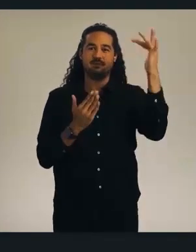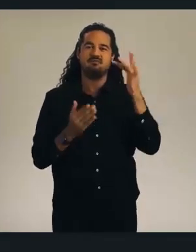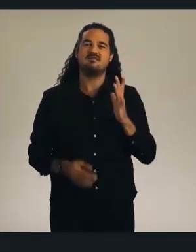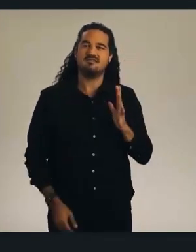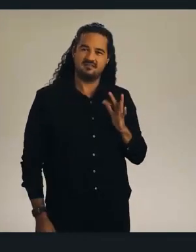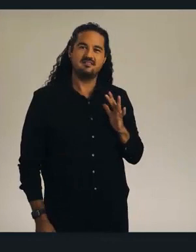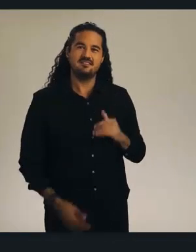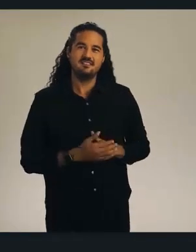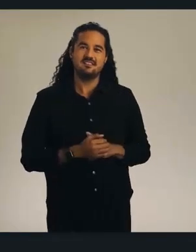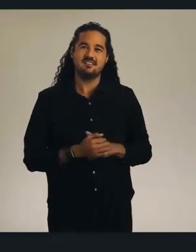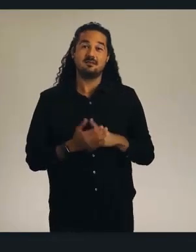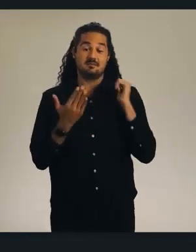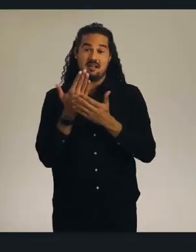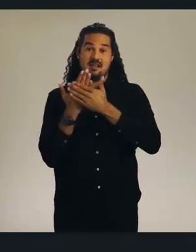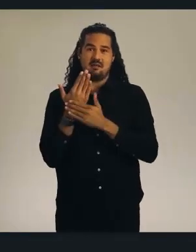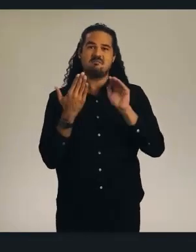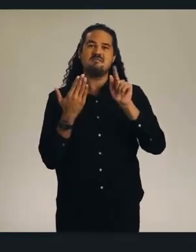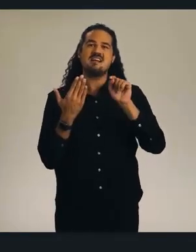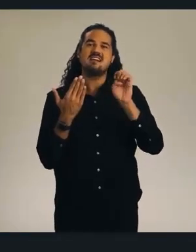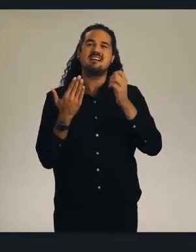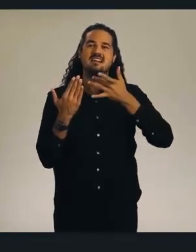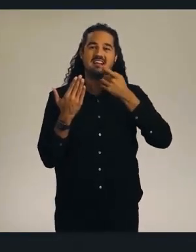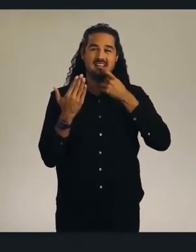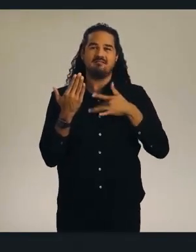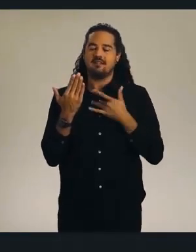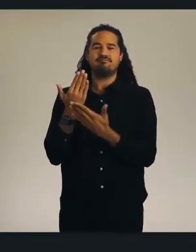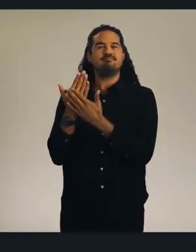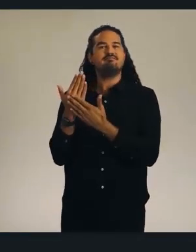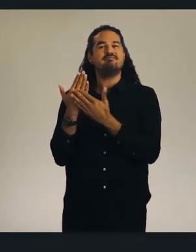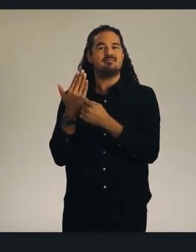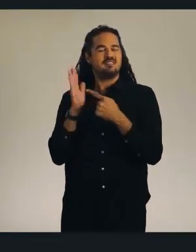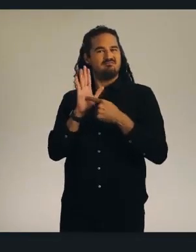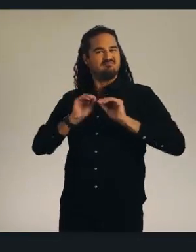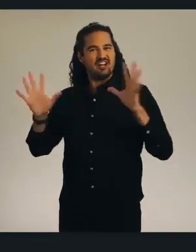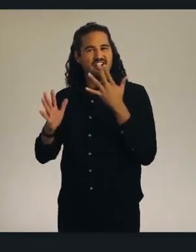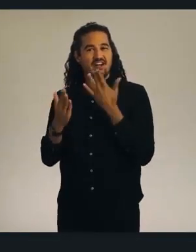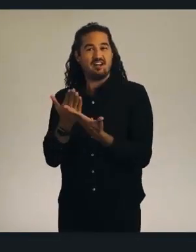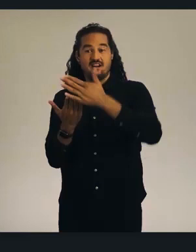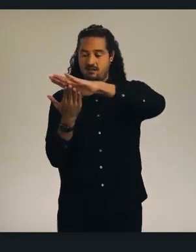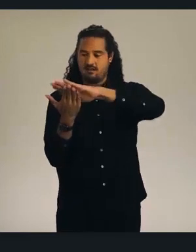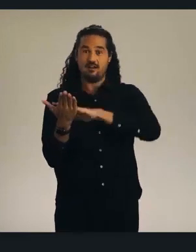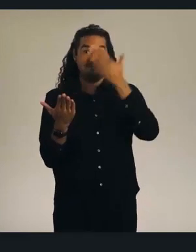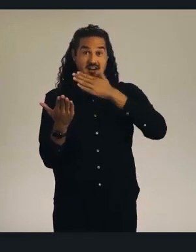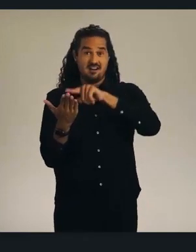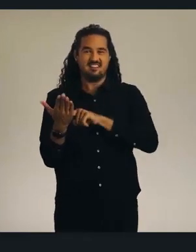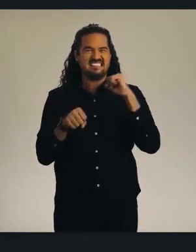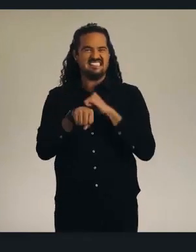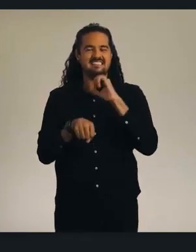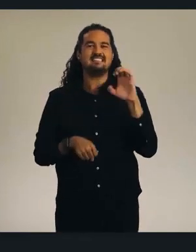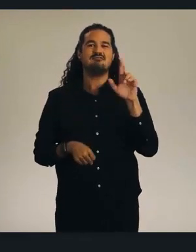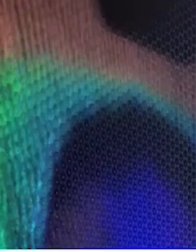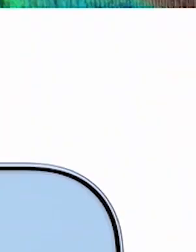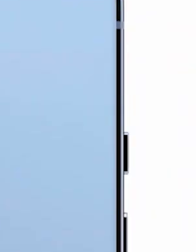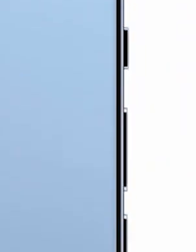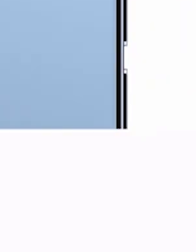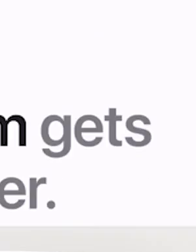great and shows off the stunning color. On the front, it has our incredible ceramic shield that is tougher than any smartphone glass. It also has industry-leading IP68